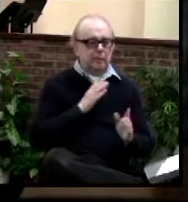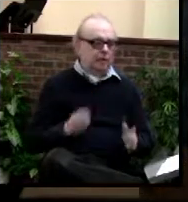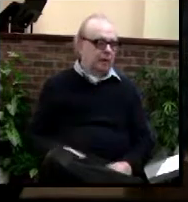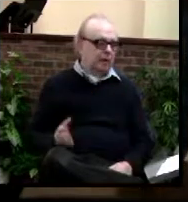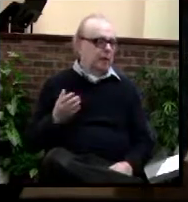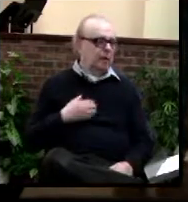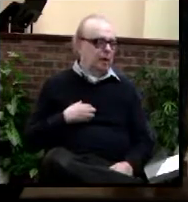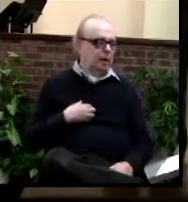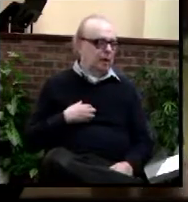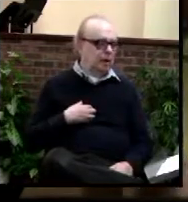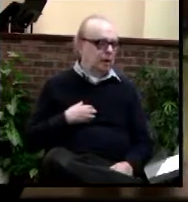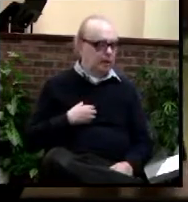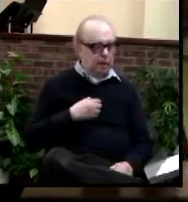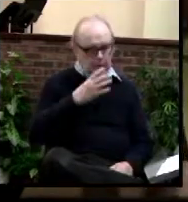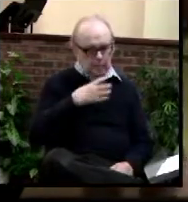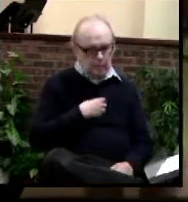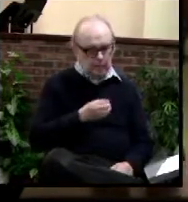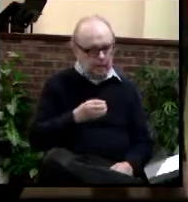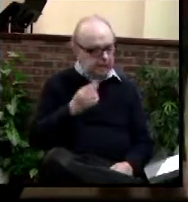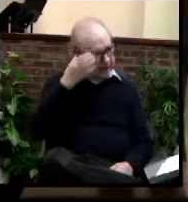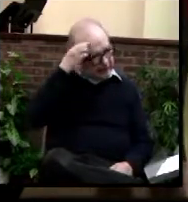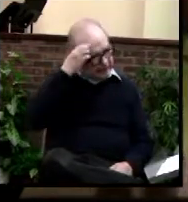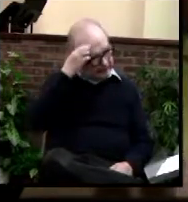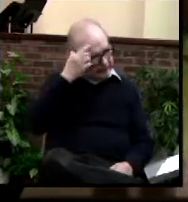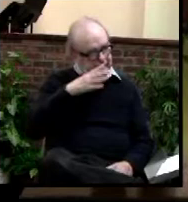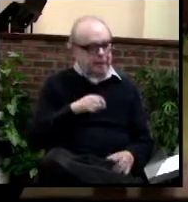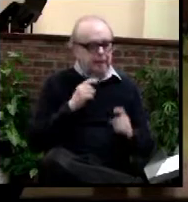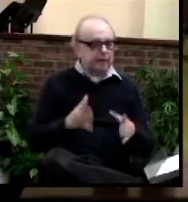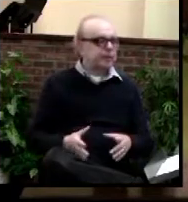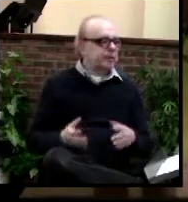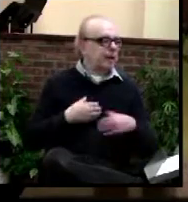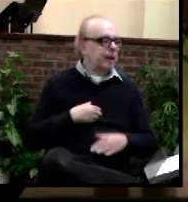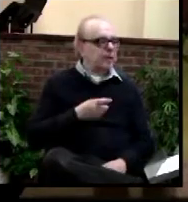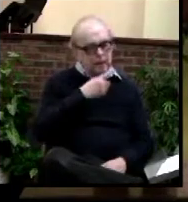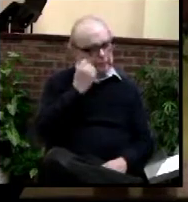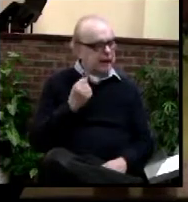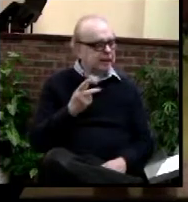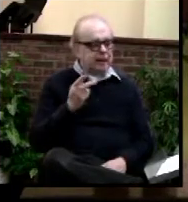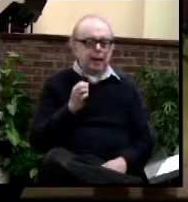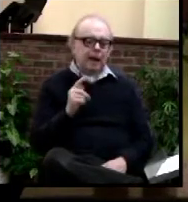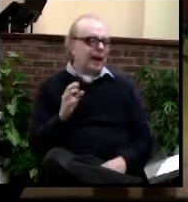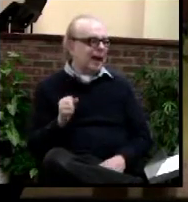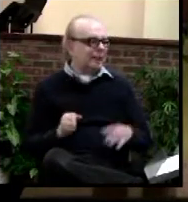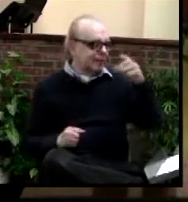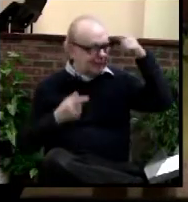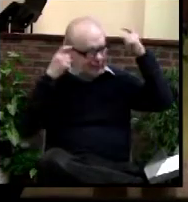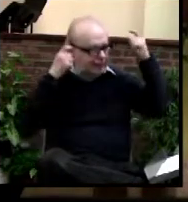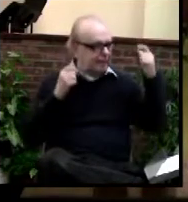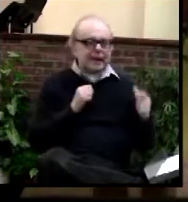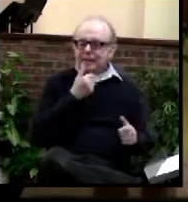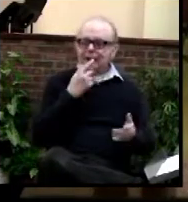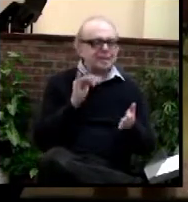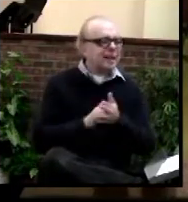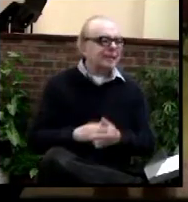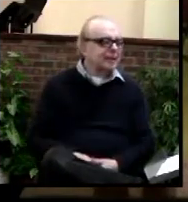hats and sinners have black hats, and so we shouldn't hang around with black hat people. And that's not what he's saying.